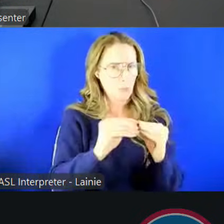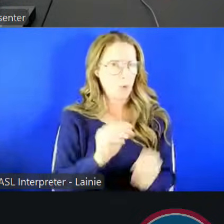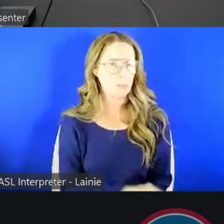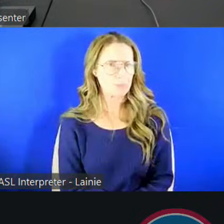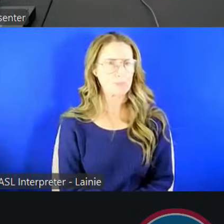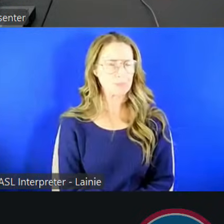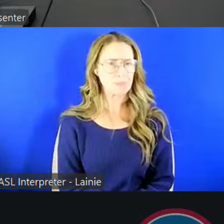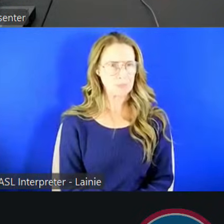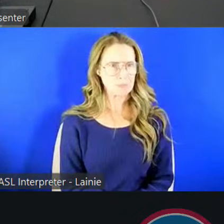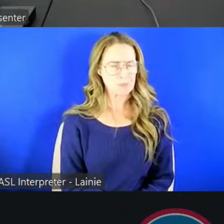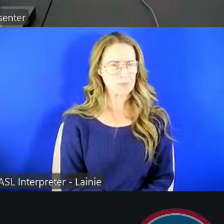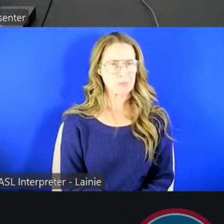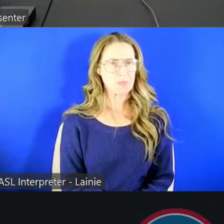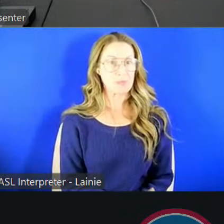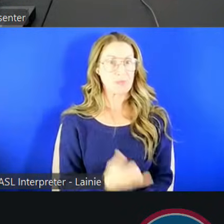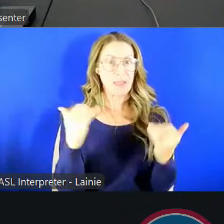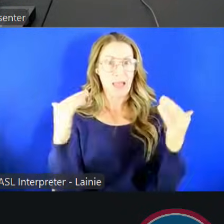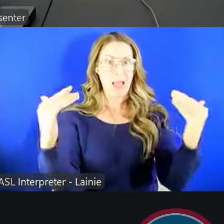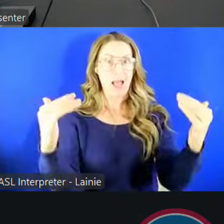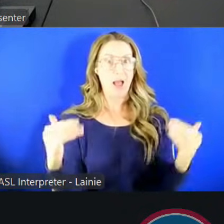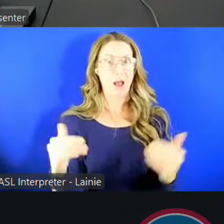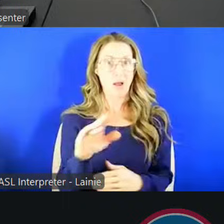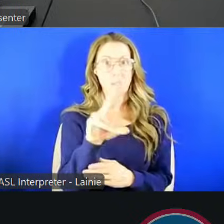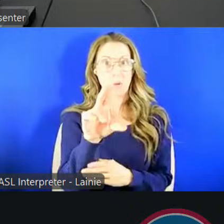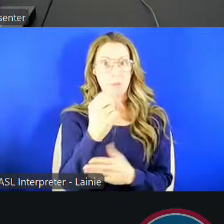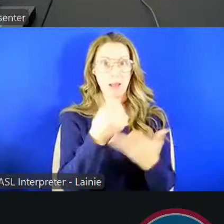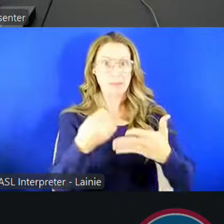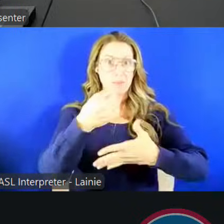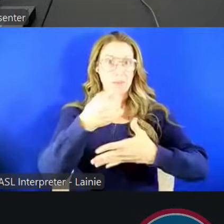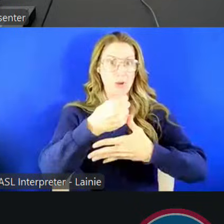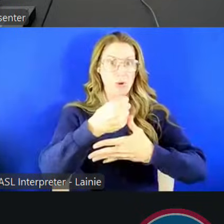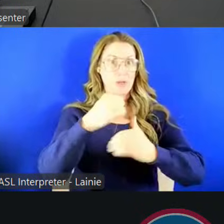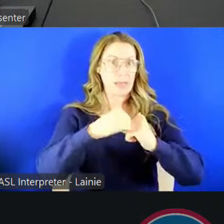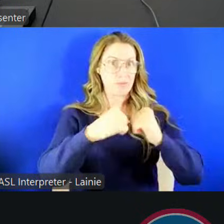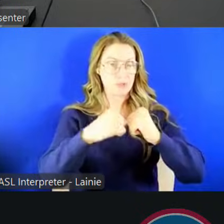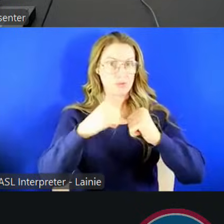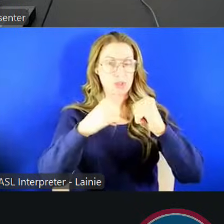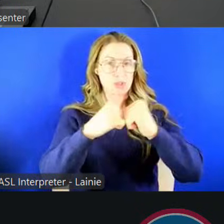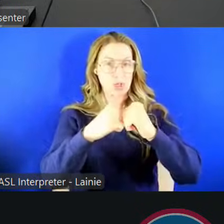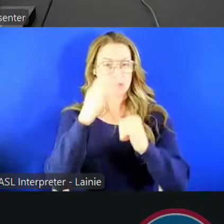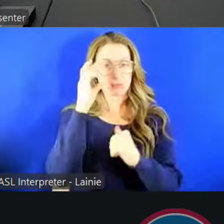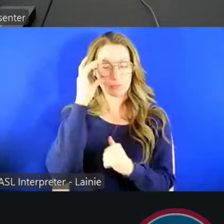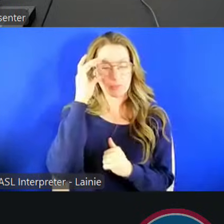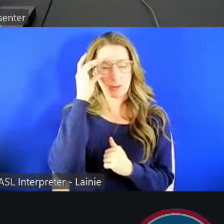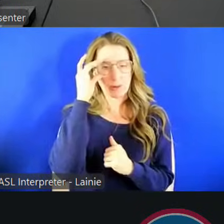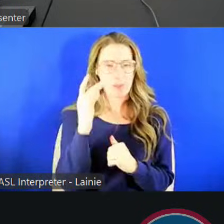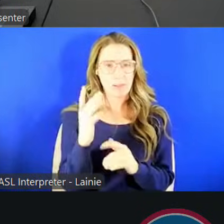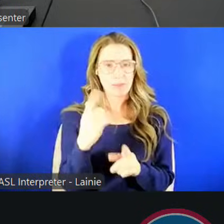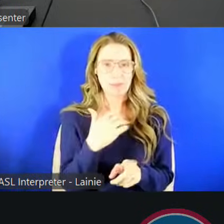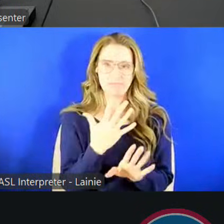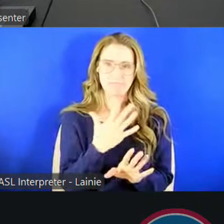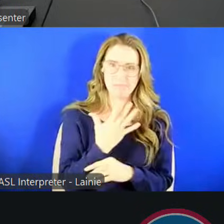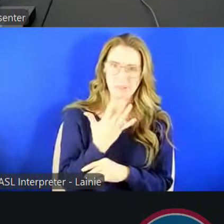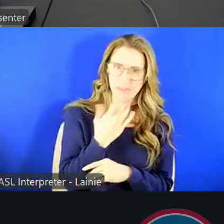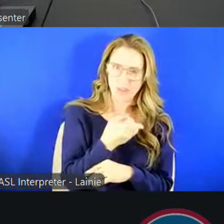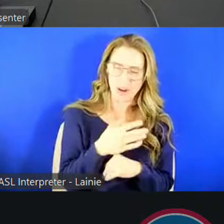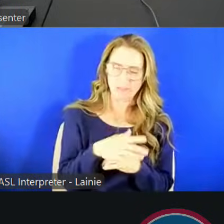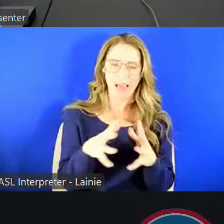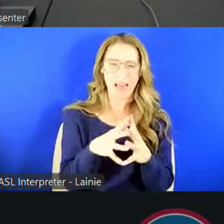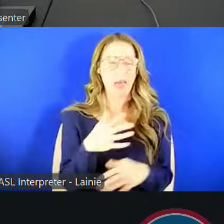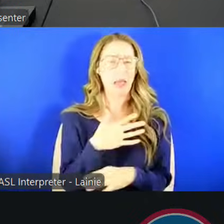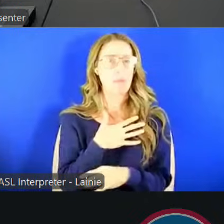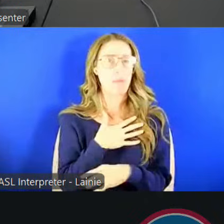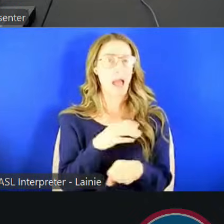All right, so that brings me to bus priority infrastructure. This is, I'll say I'm partial to it. It's my favorite because a lot of my